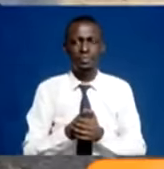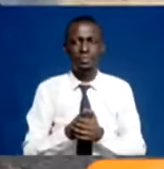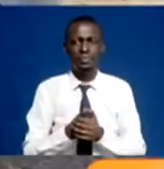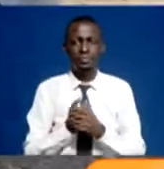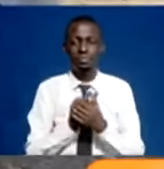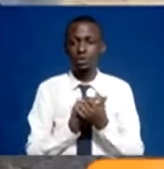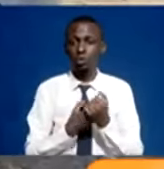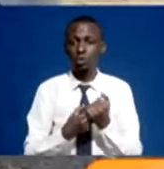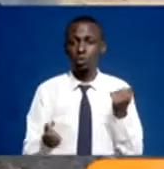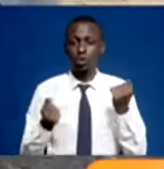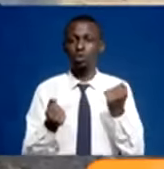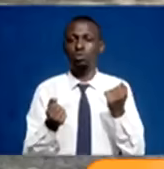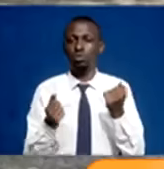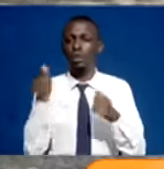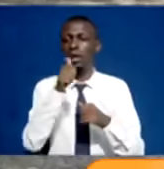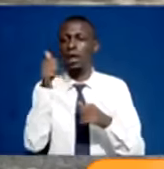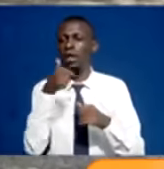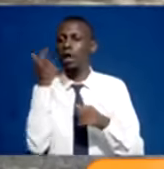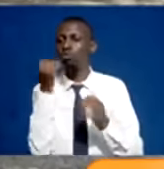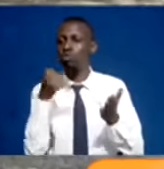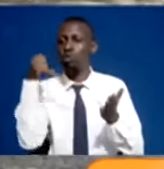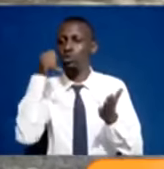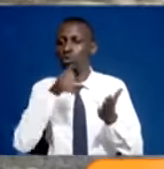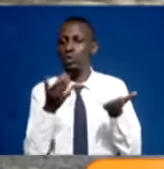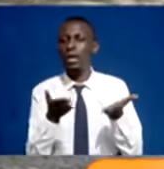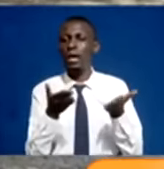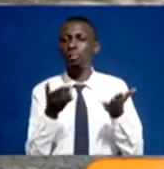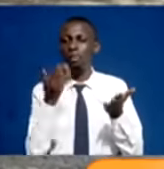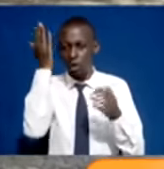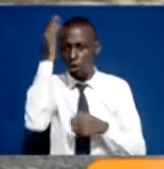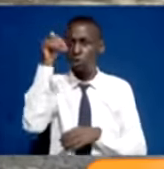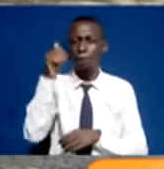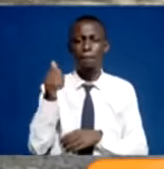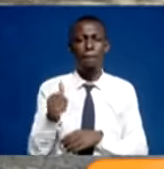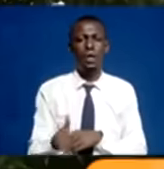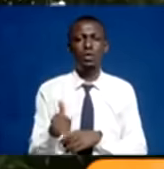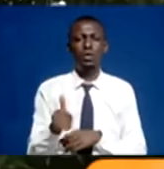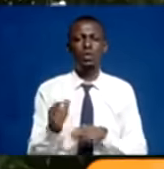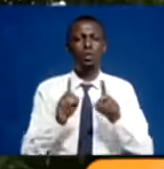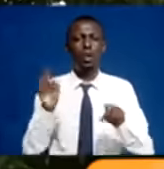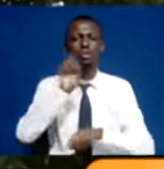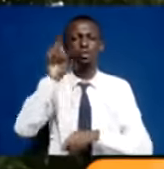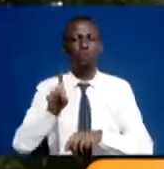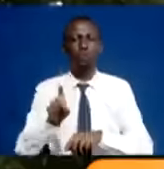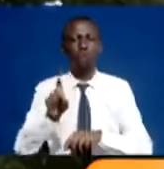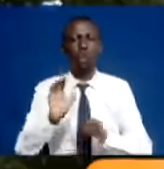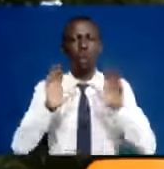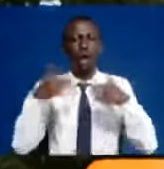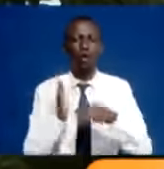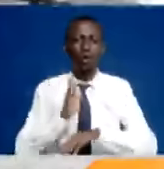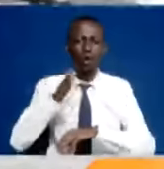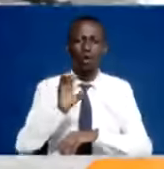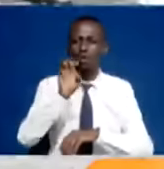of the alleged gang yet to be identified, questions linger on how more than 40 bullets would be shot less